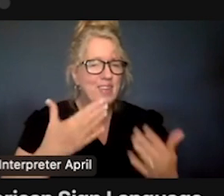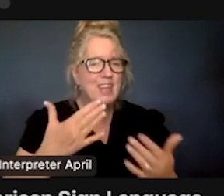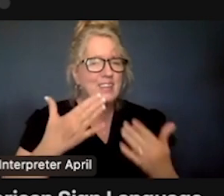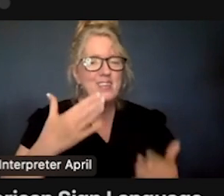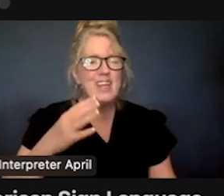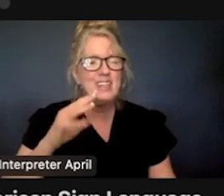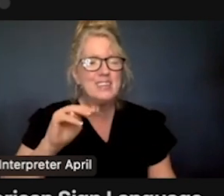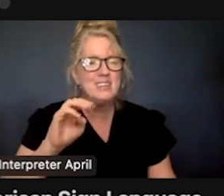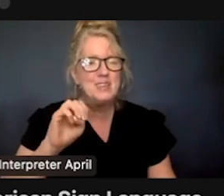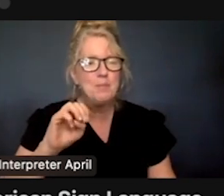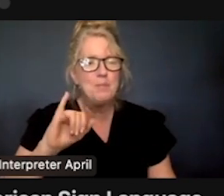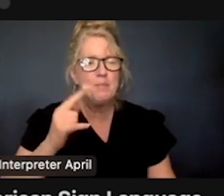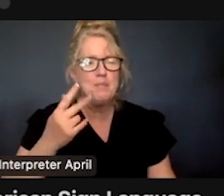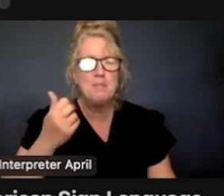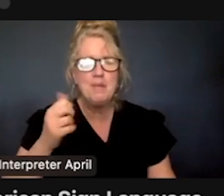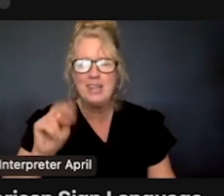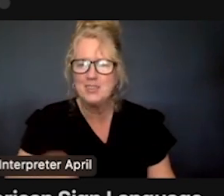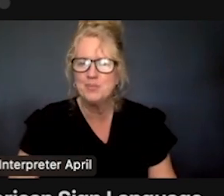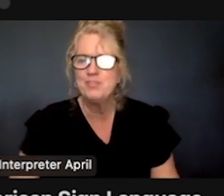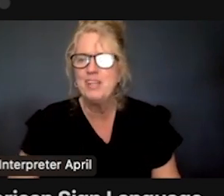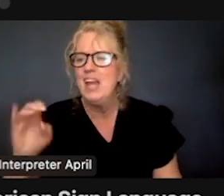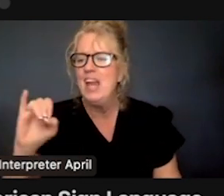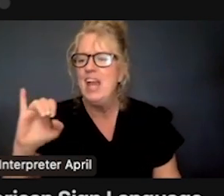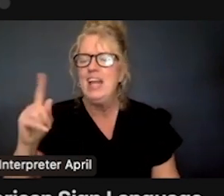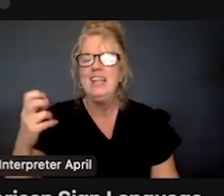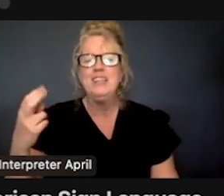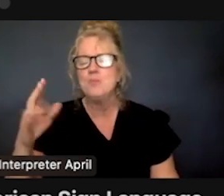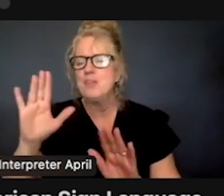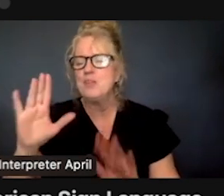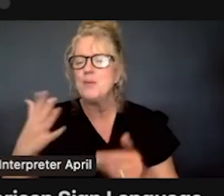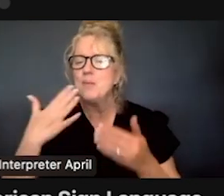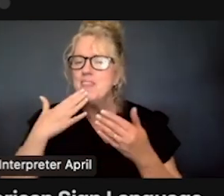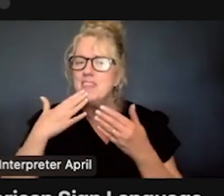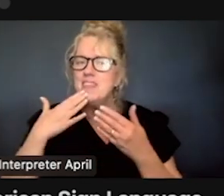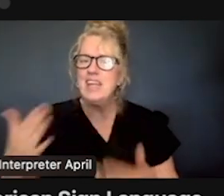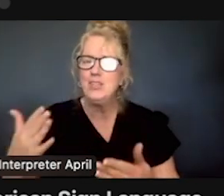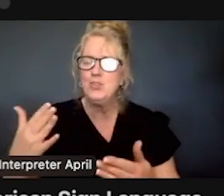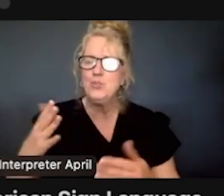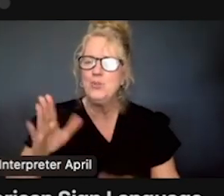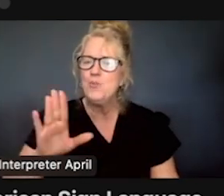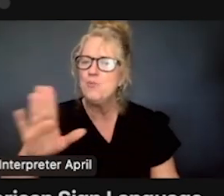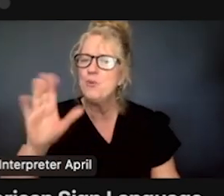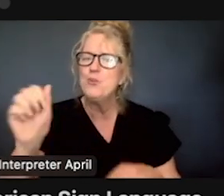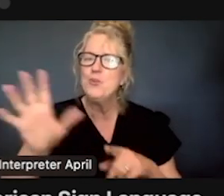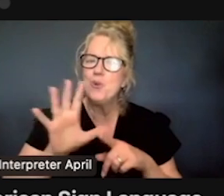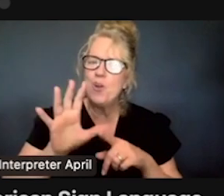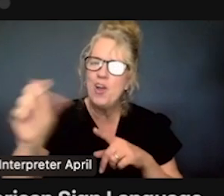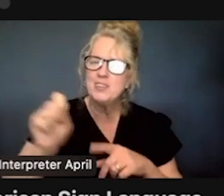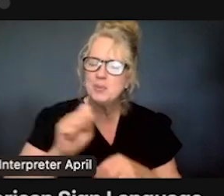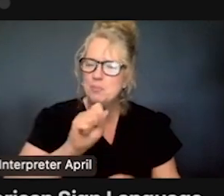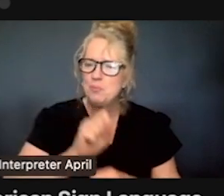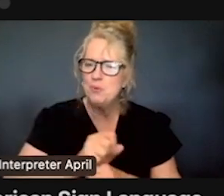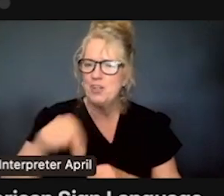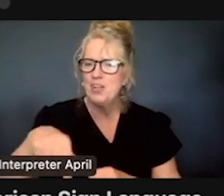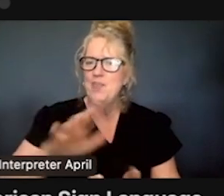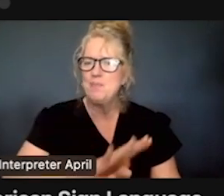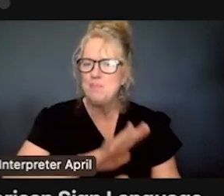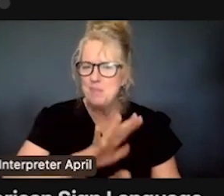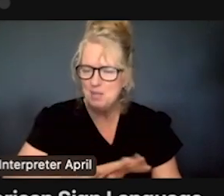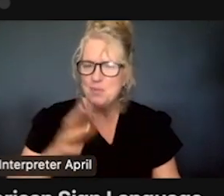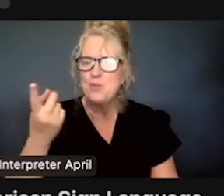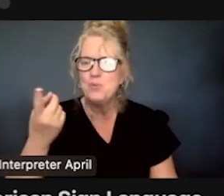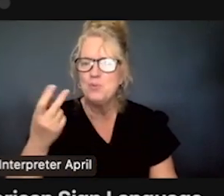Megan. Elizabeth, incredible. And thank you for your awesome work on these papers, along with Dr.